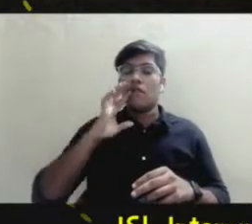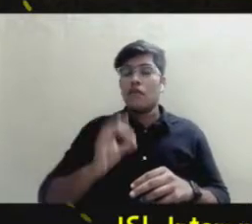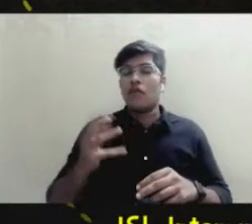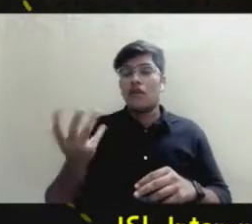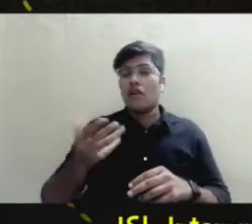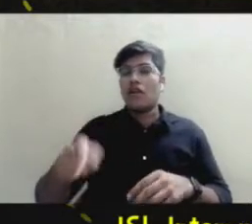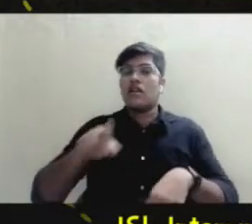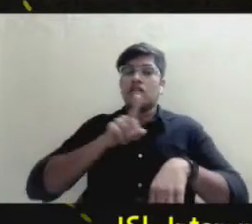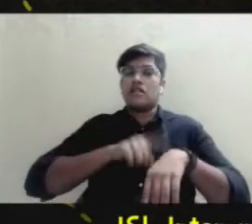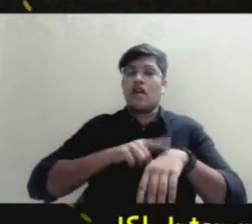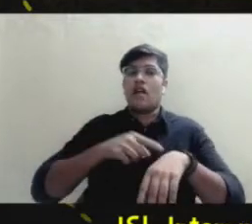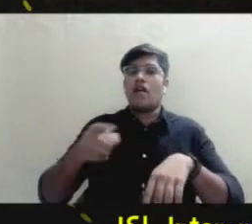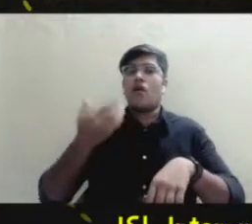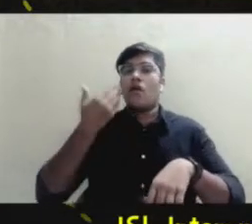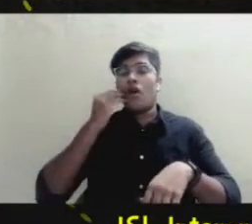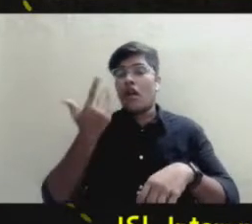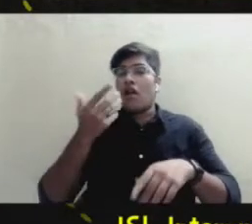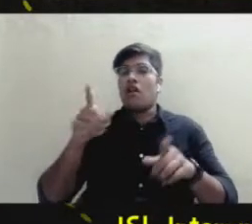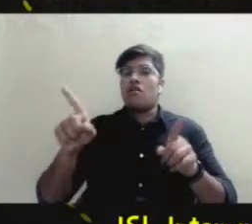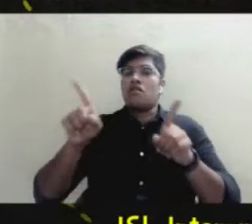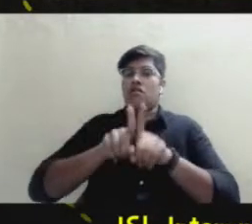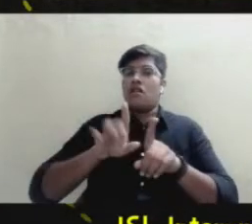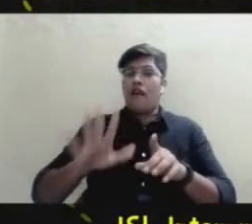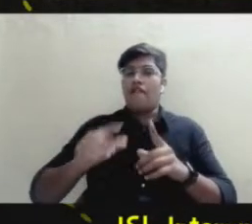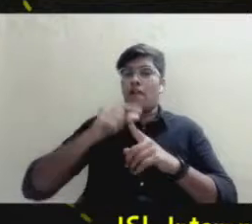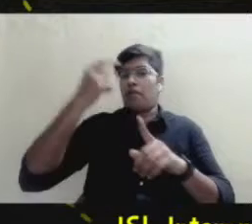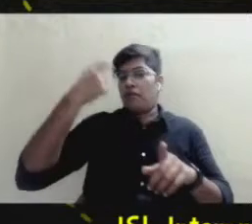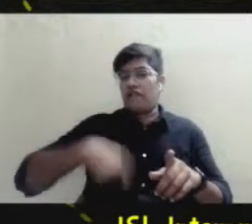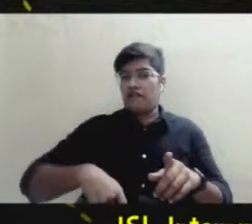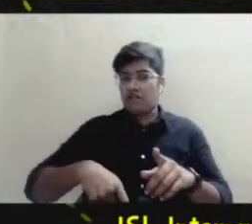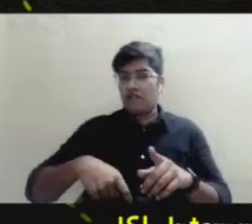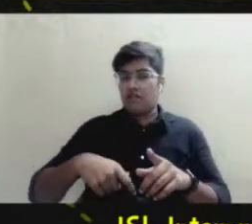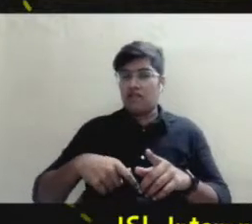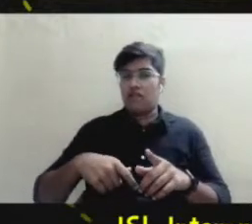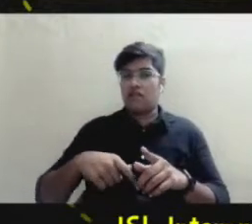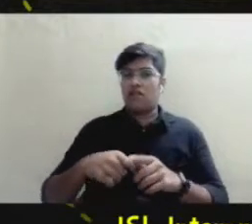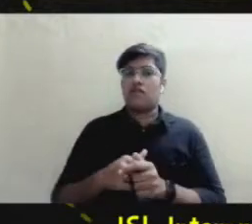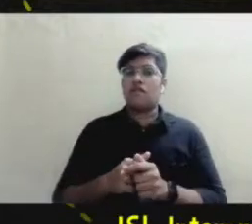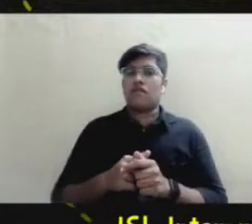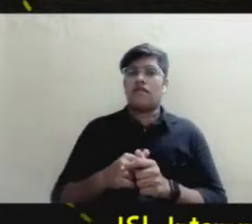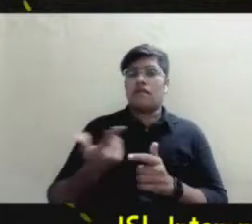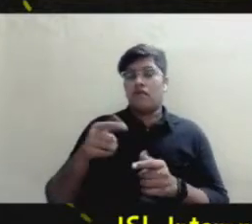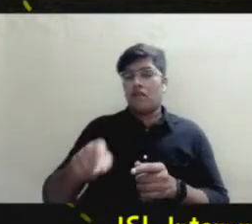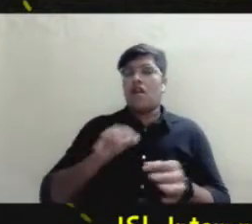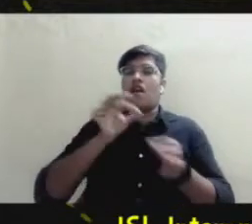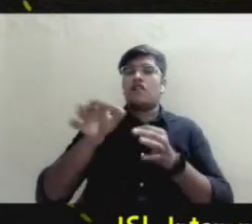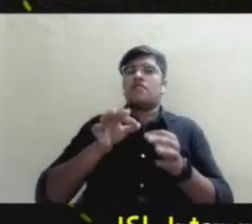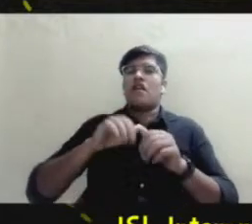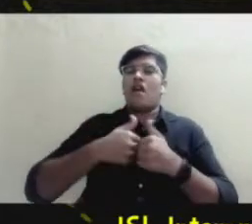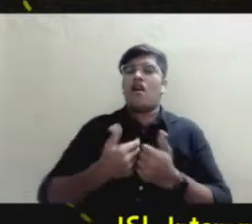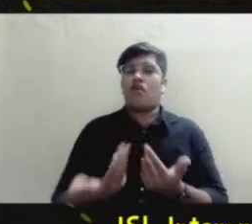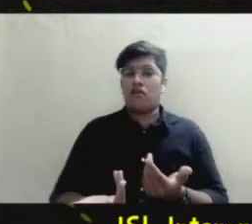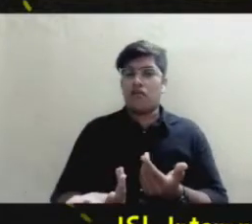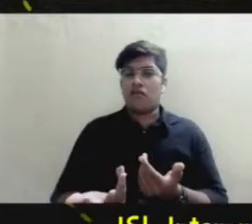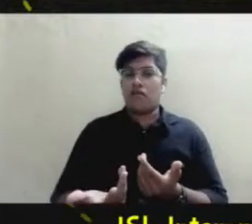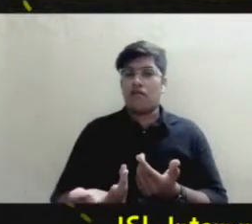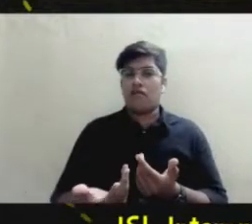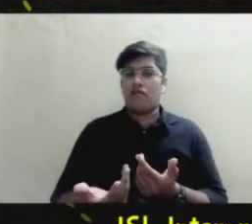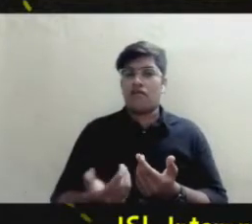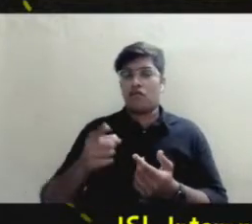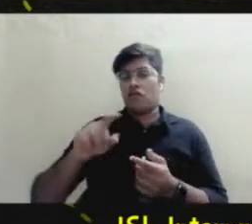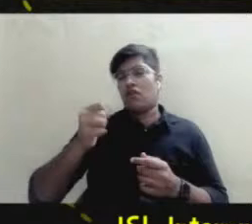time when you are together in privacy. And so how do you express that? You can, of course,